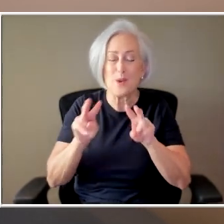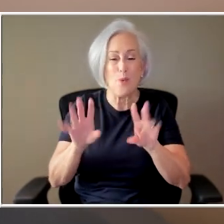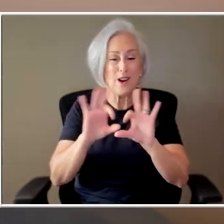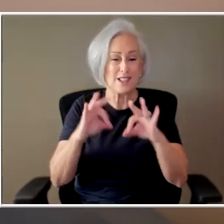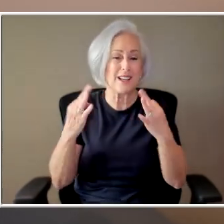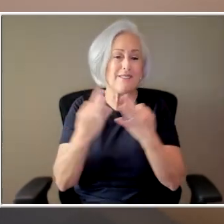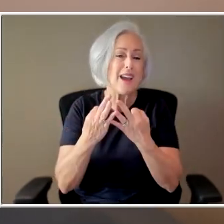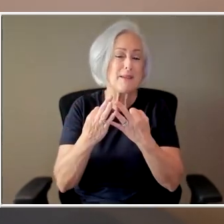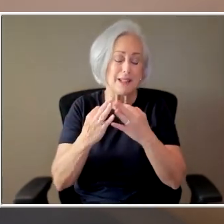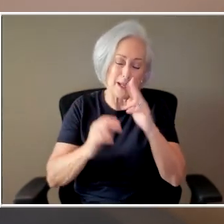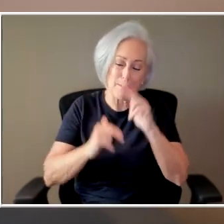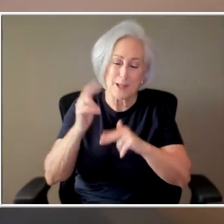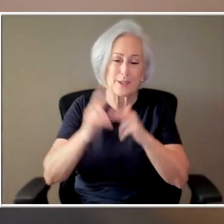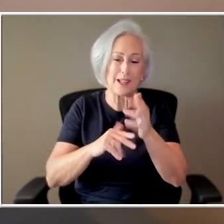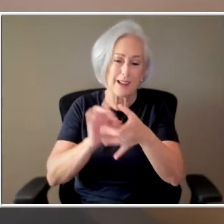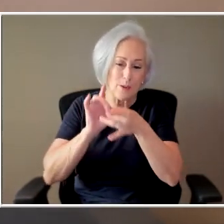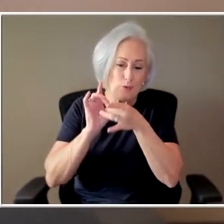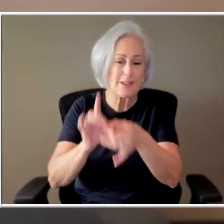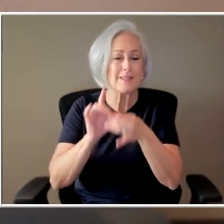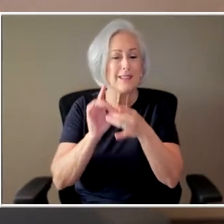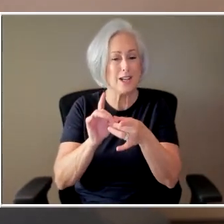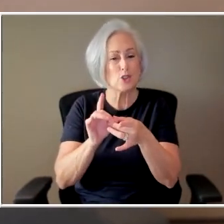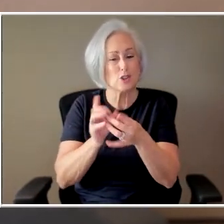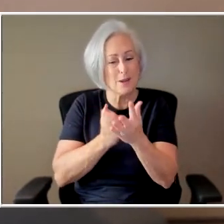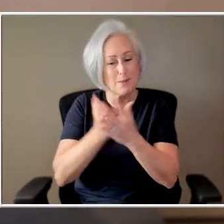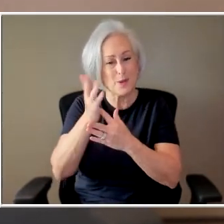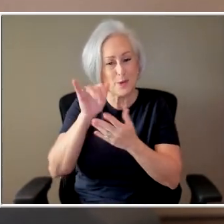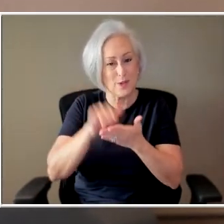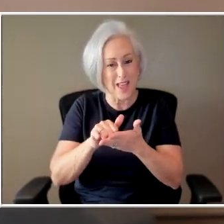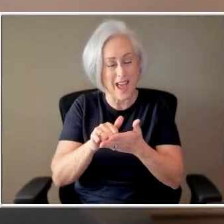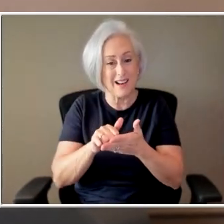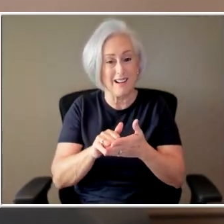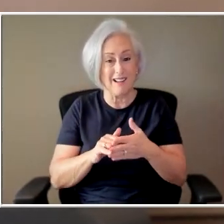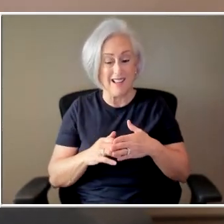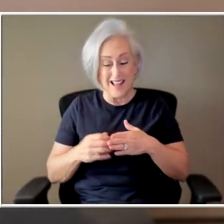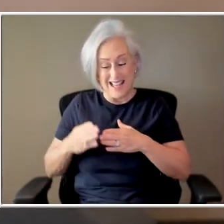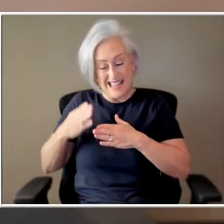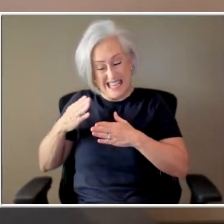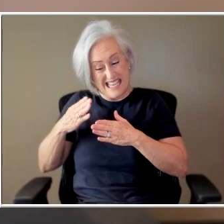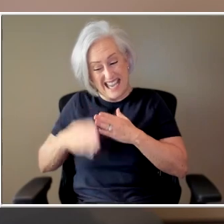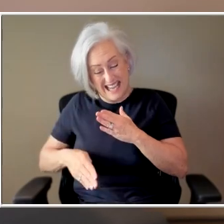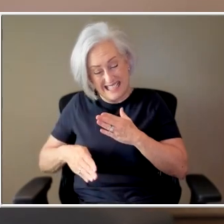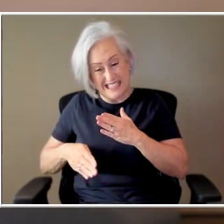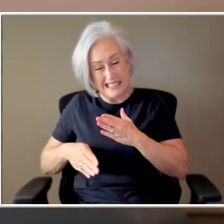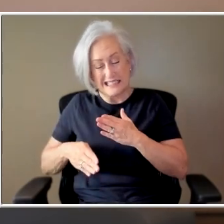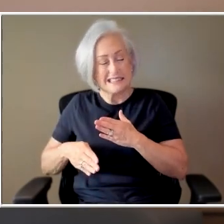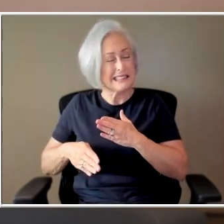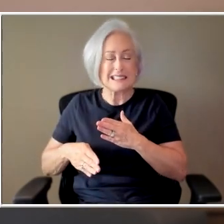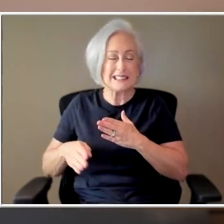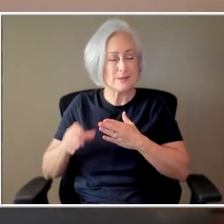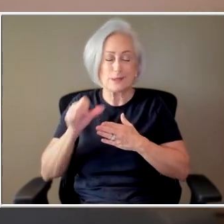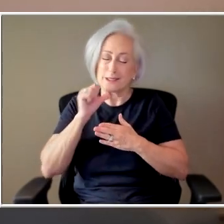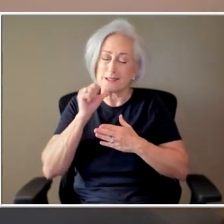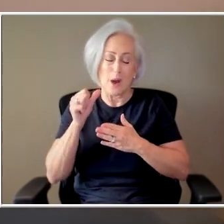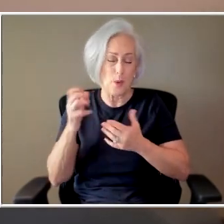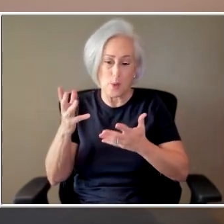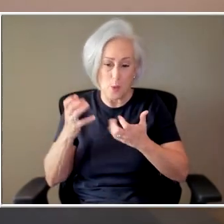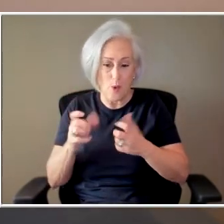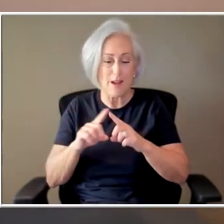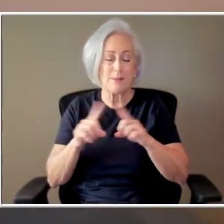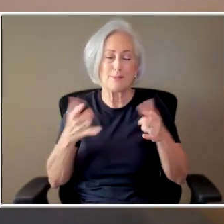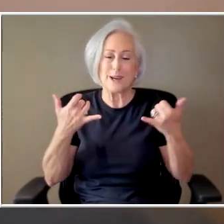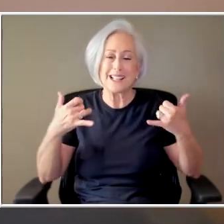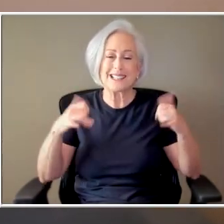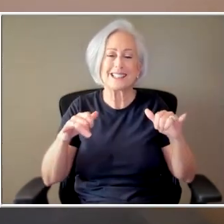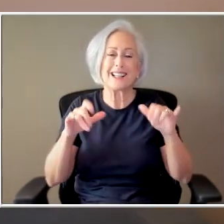that. And even though the ultimate ending wasn't what we had hoped for, there was just still so much value, I think, in getting to be a